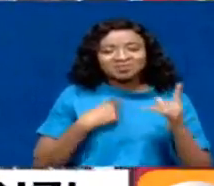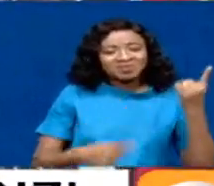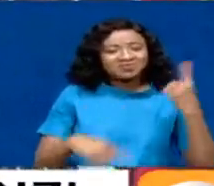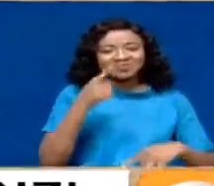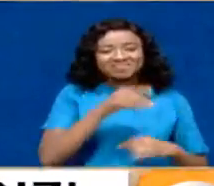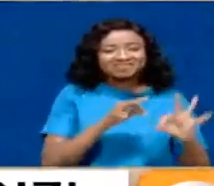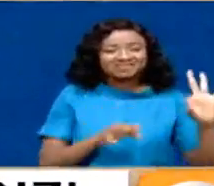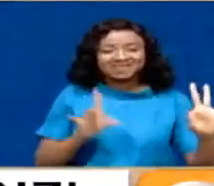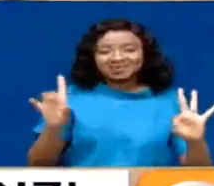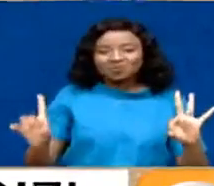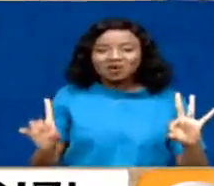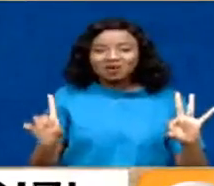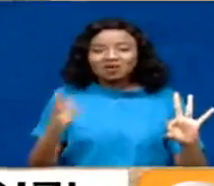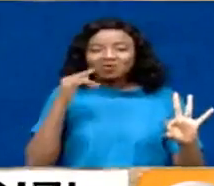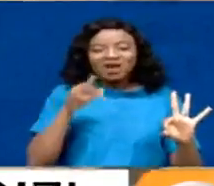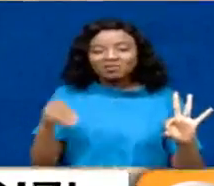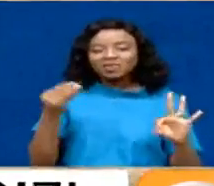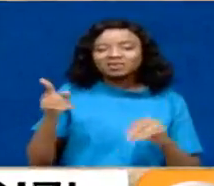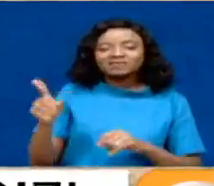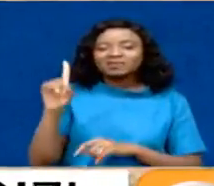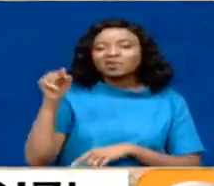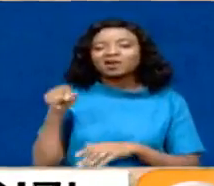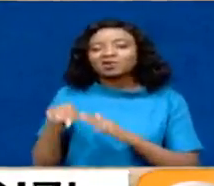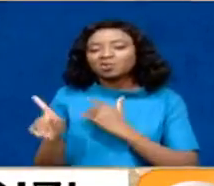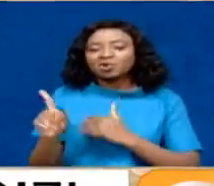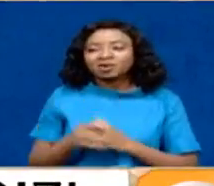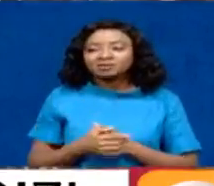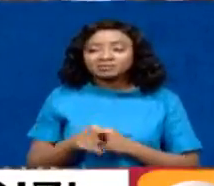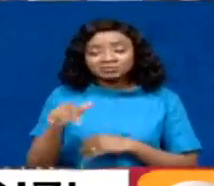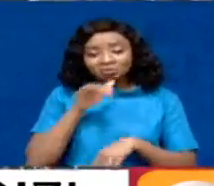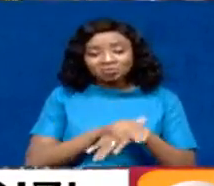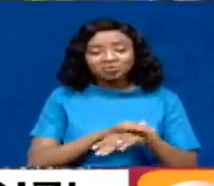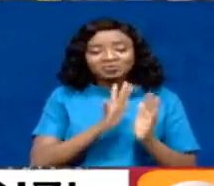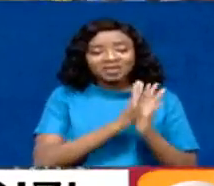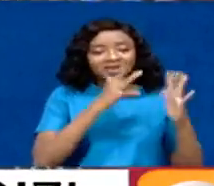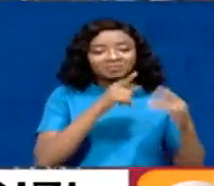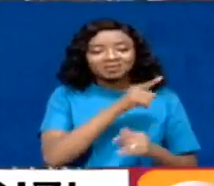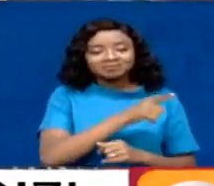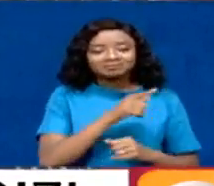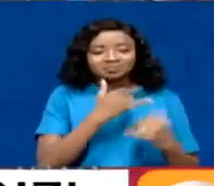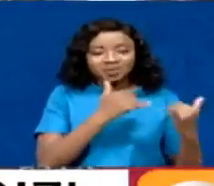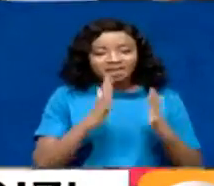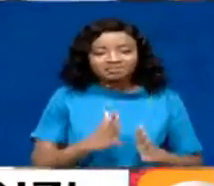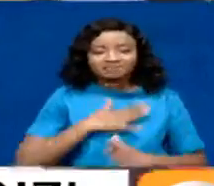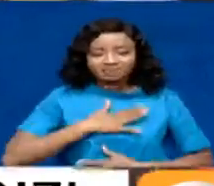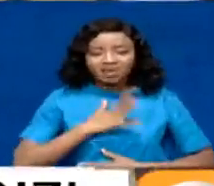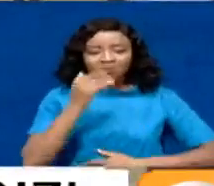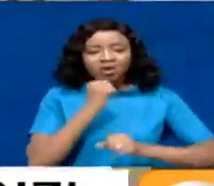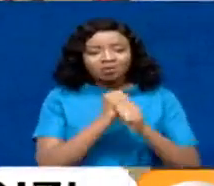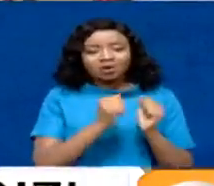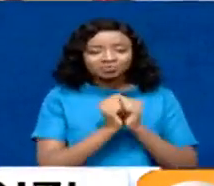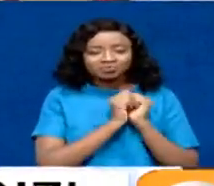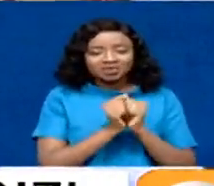game 3-1 because we gave them one goal. It was a draw. It was a good comeback, and I thank my players for rallying together to